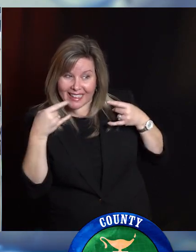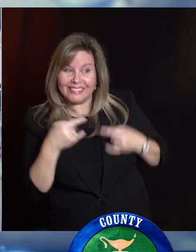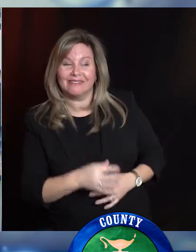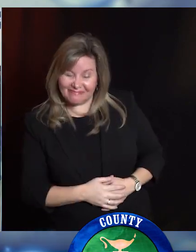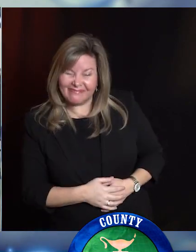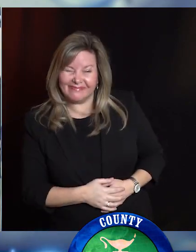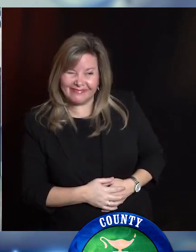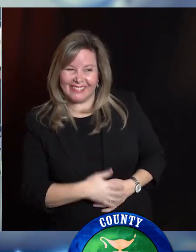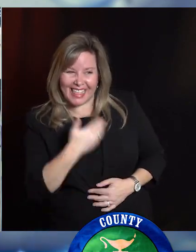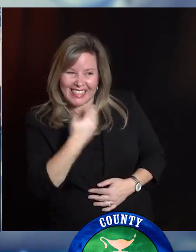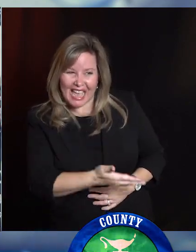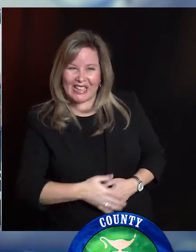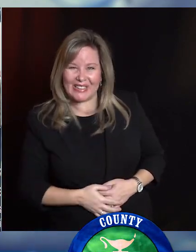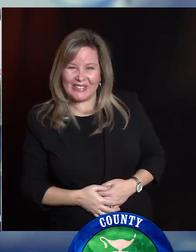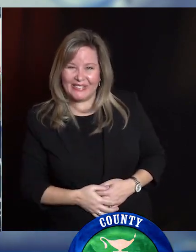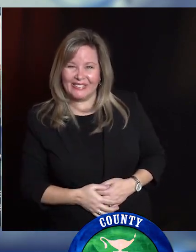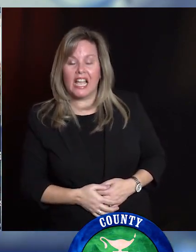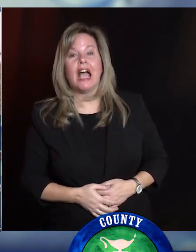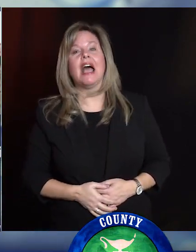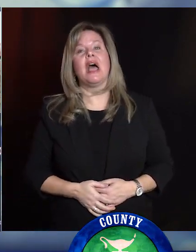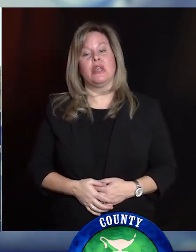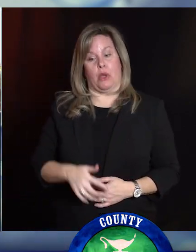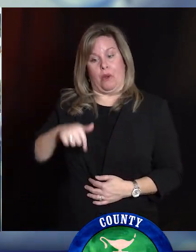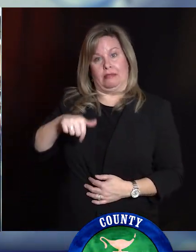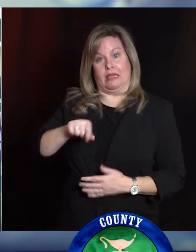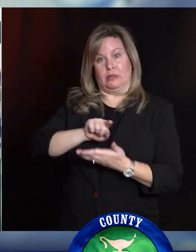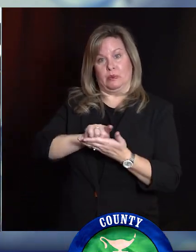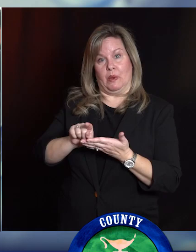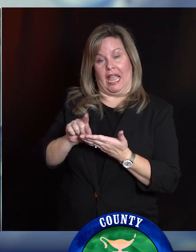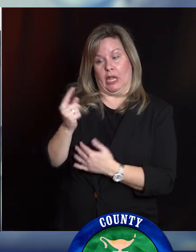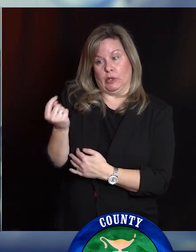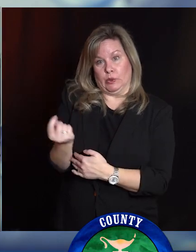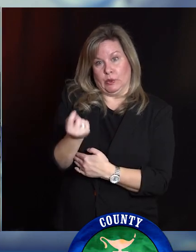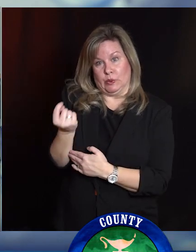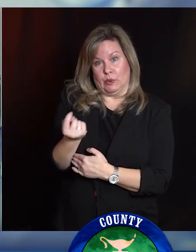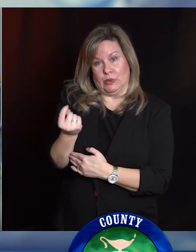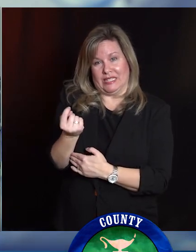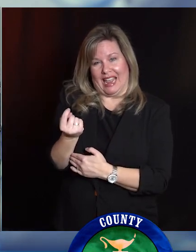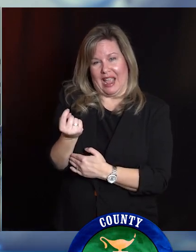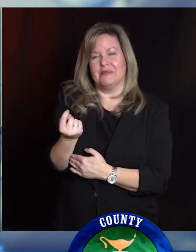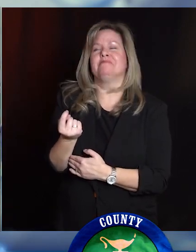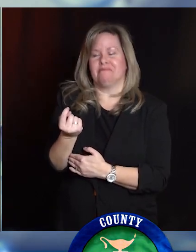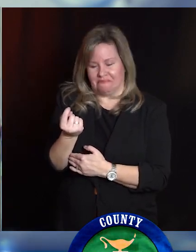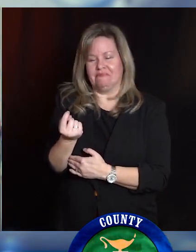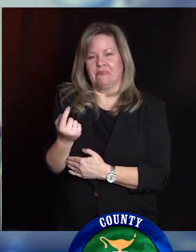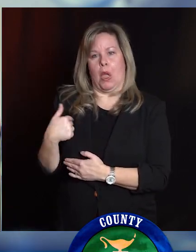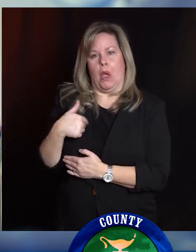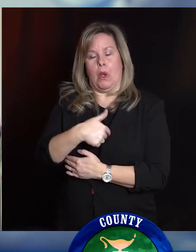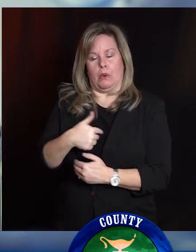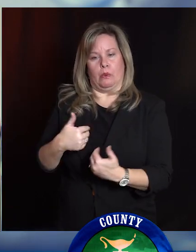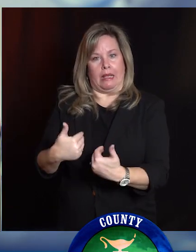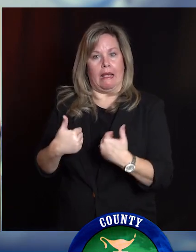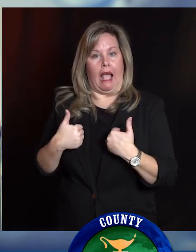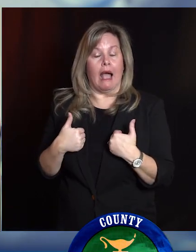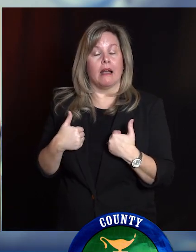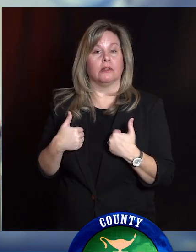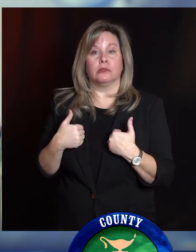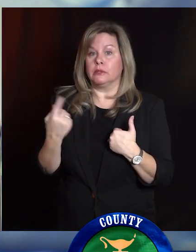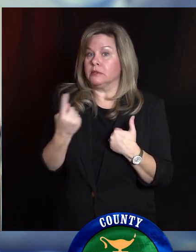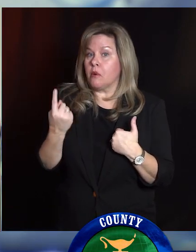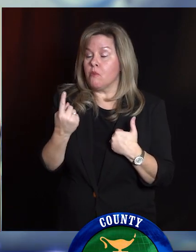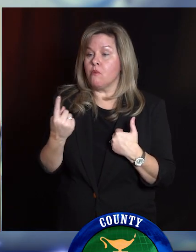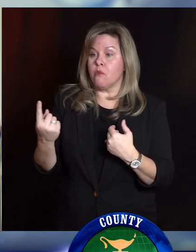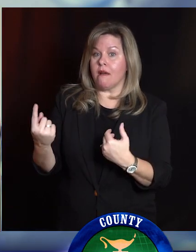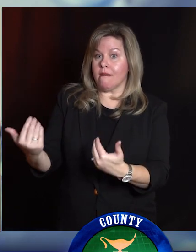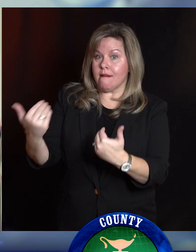you. On Tuesday of this week, our collaboration of Kent County, Spectrum Health, and Mercy Health St. Mary's hosted a tour